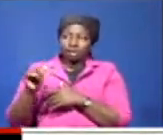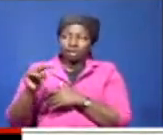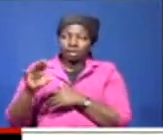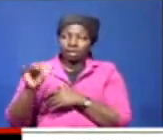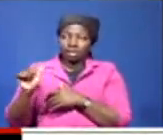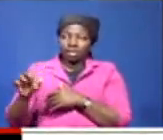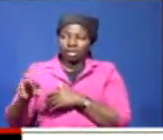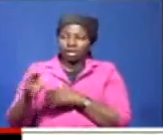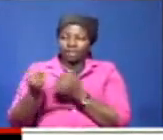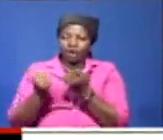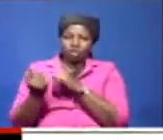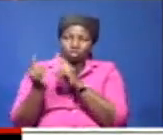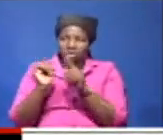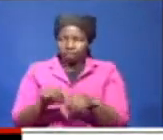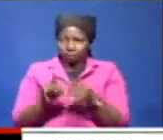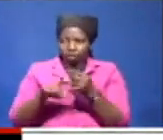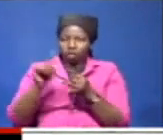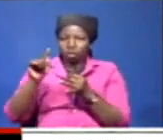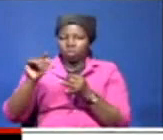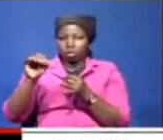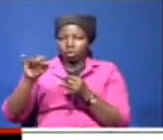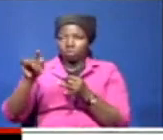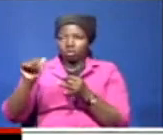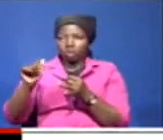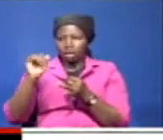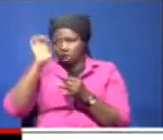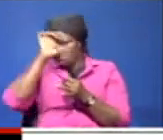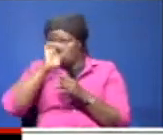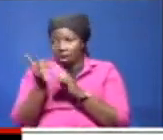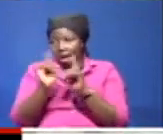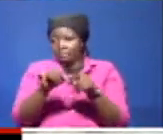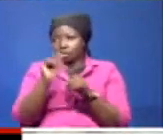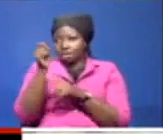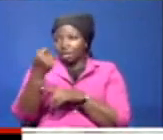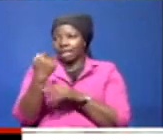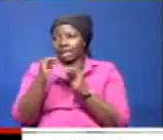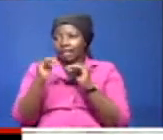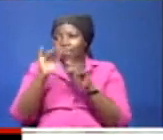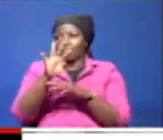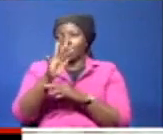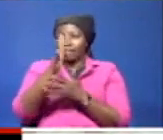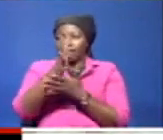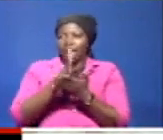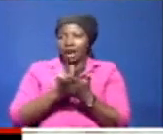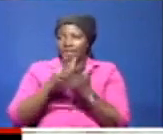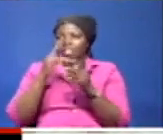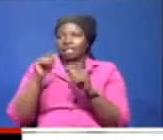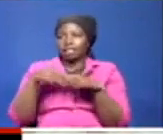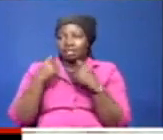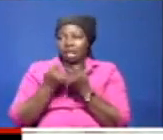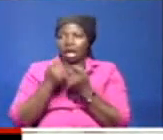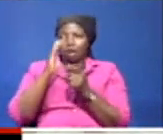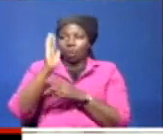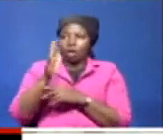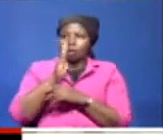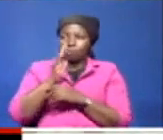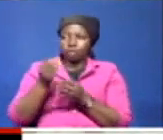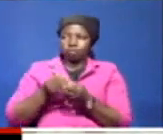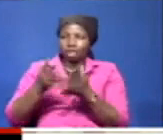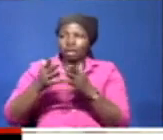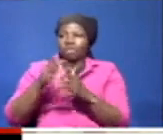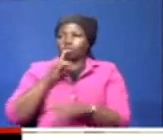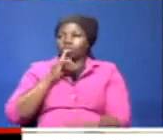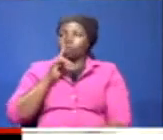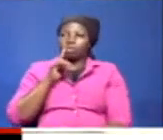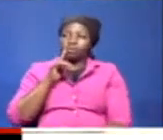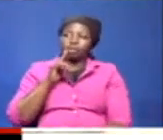Toyota Team Europe cars coming to Kenya. And by stage 1, half the team would be decimated. So luck has a big thing to play here.